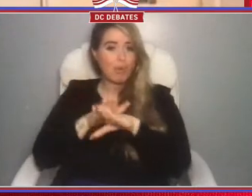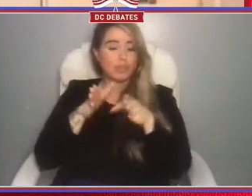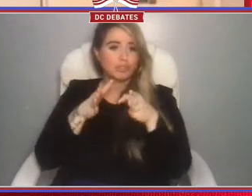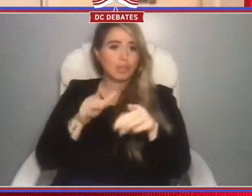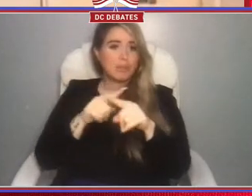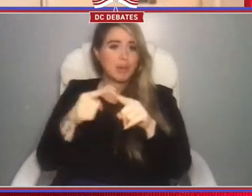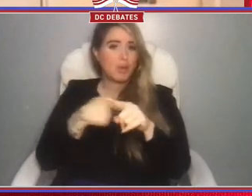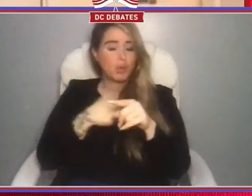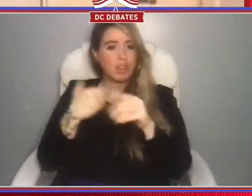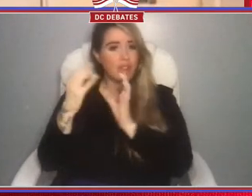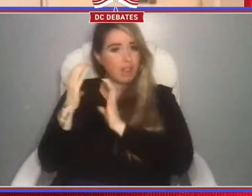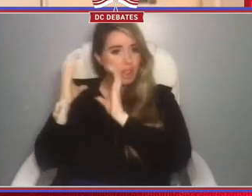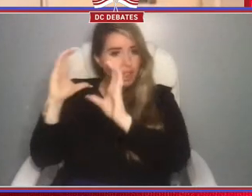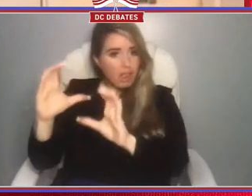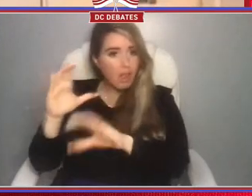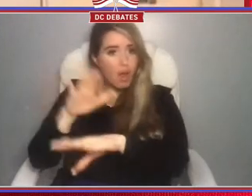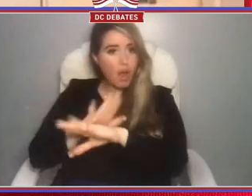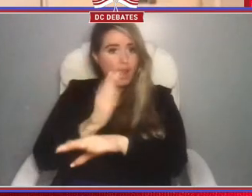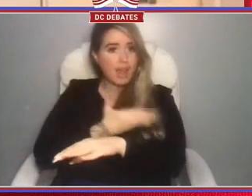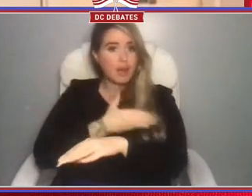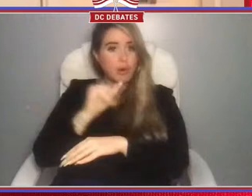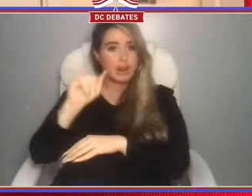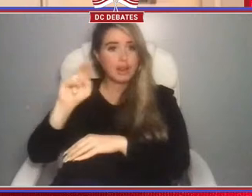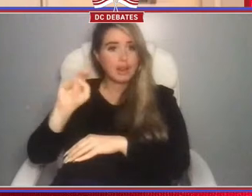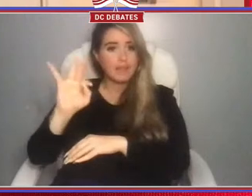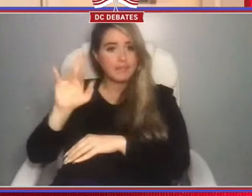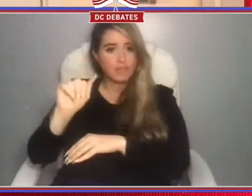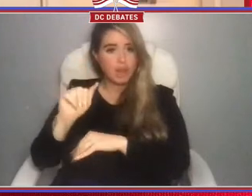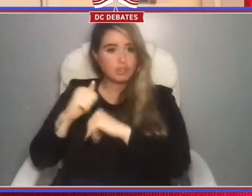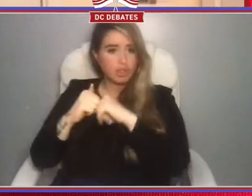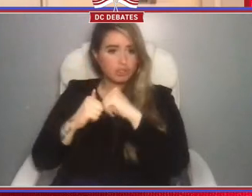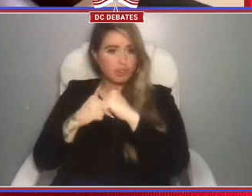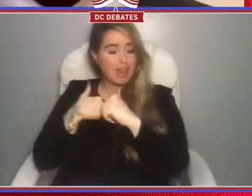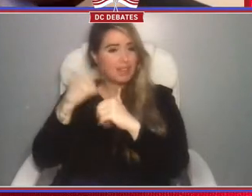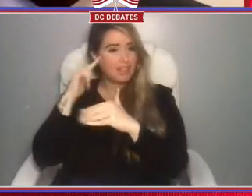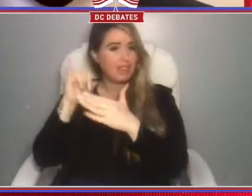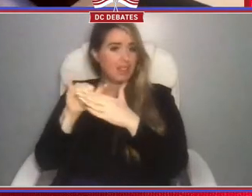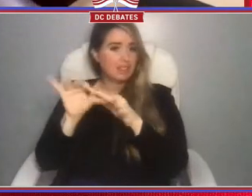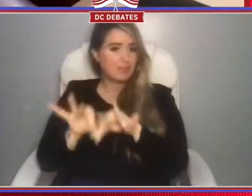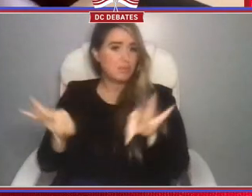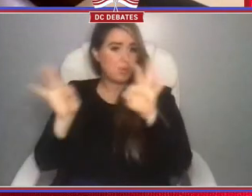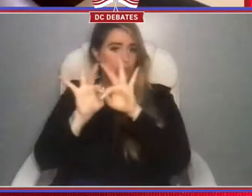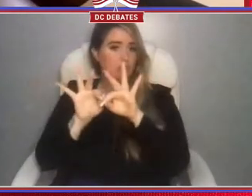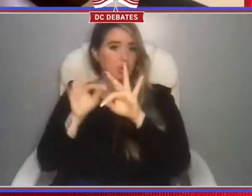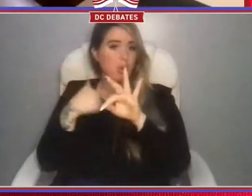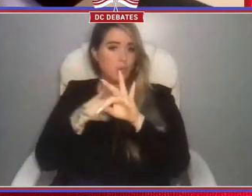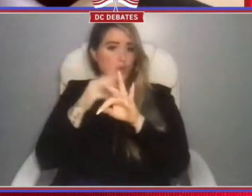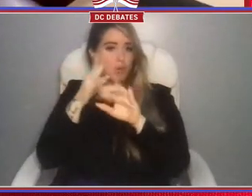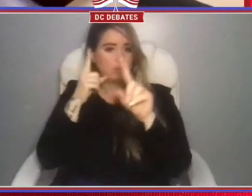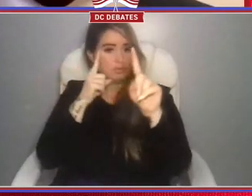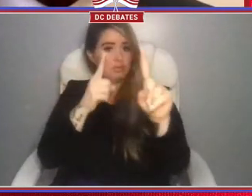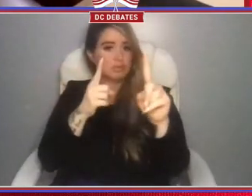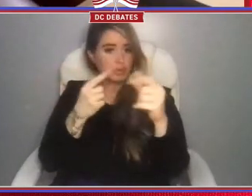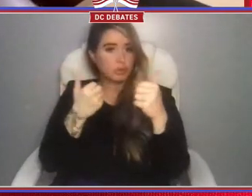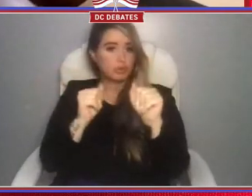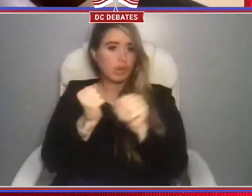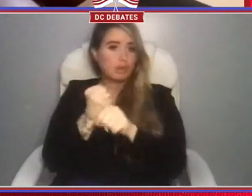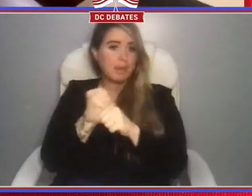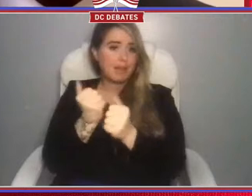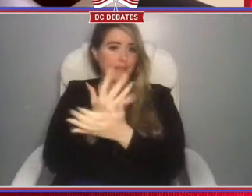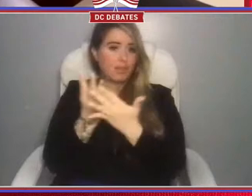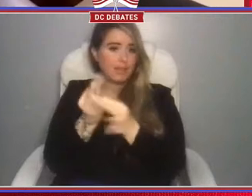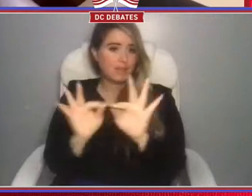our infrastructure. And I think that's the way to do it. And that's what we will move for, to make it entirely free. That's progressive